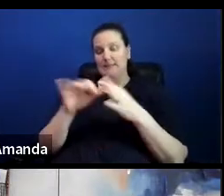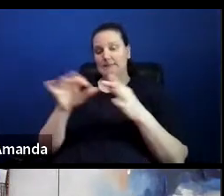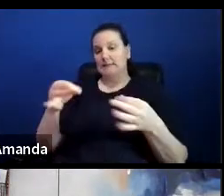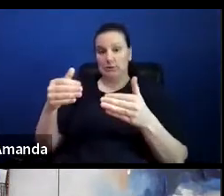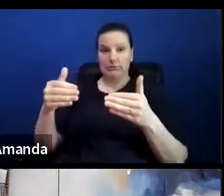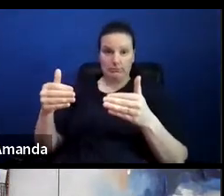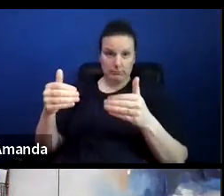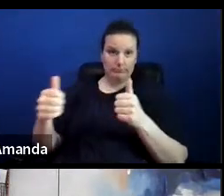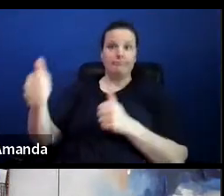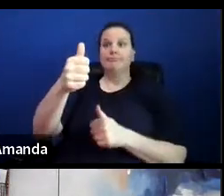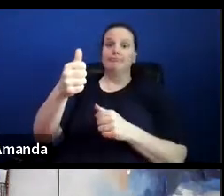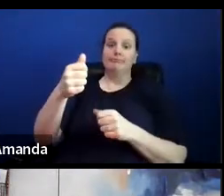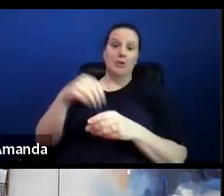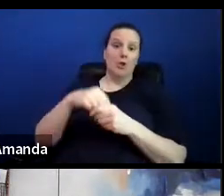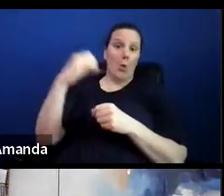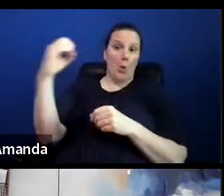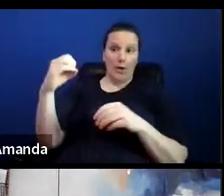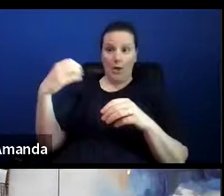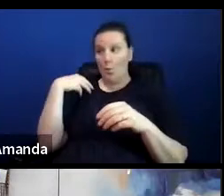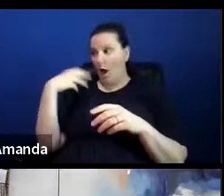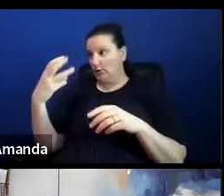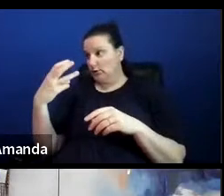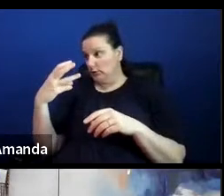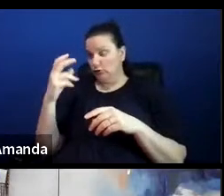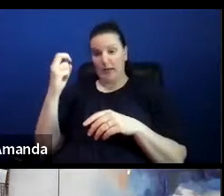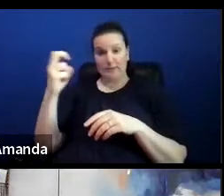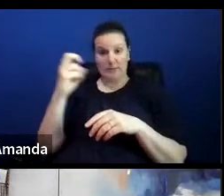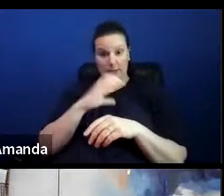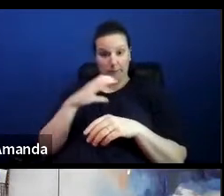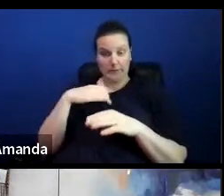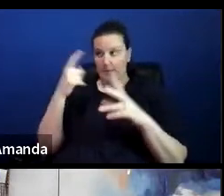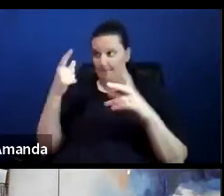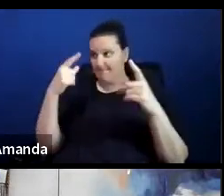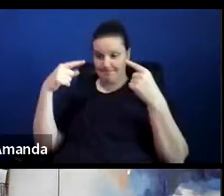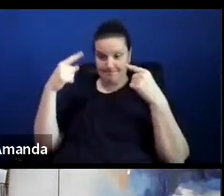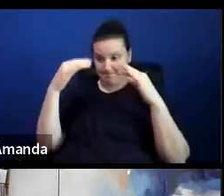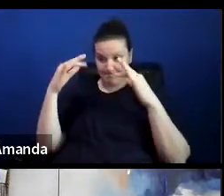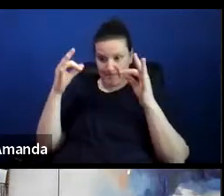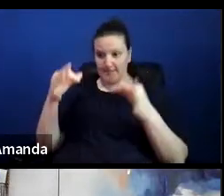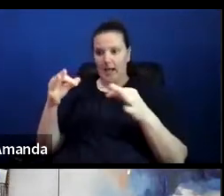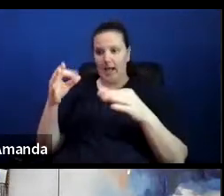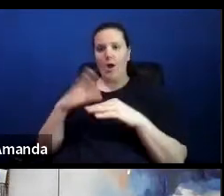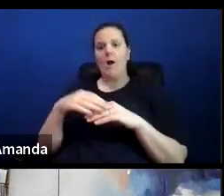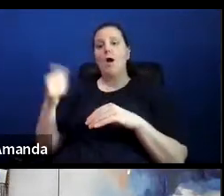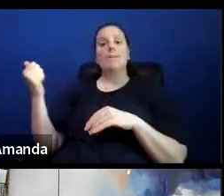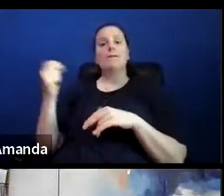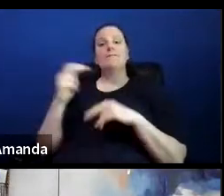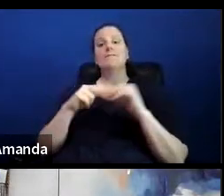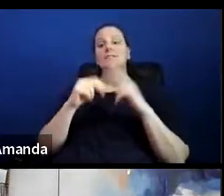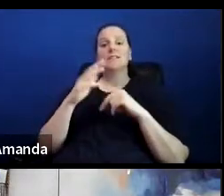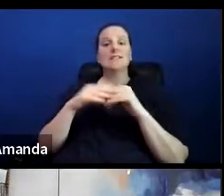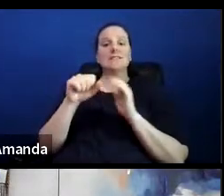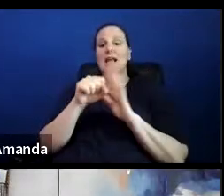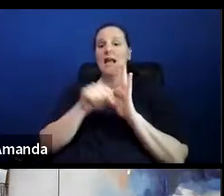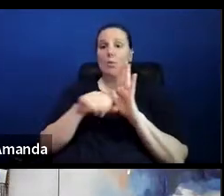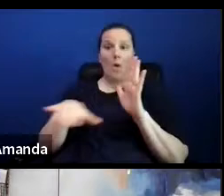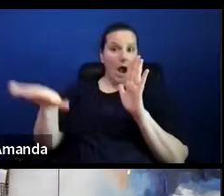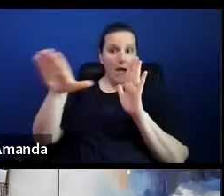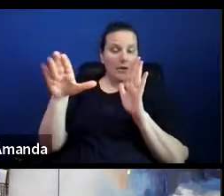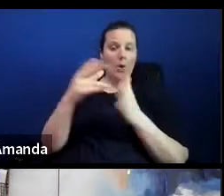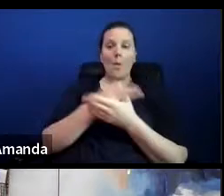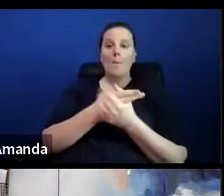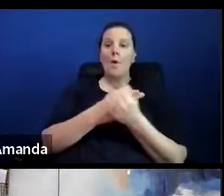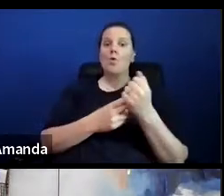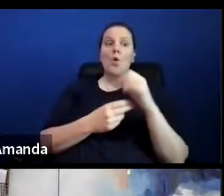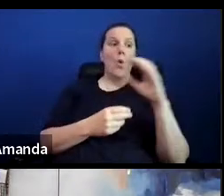the Oregon and Washington Transportation Commission. So that is a decision they've made on other facilities statewide. Both